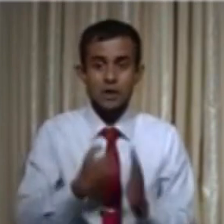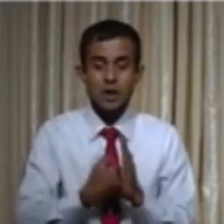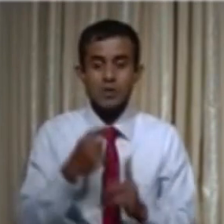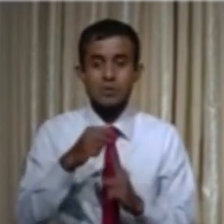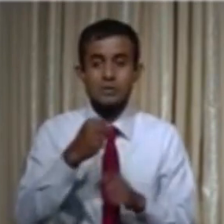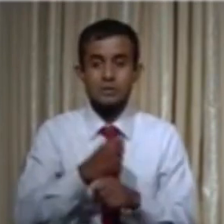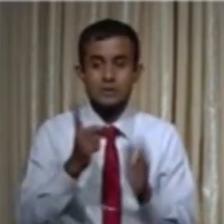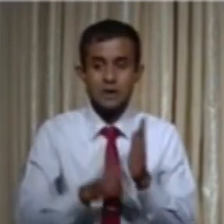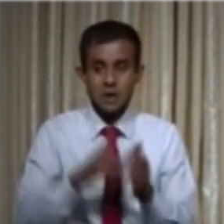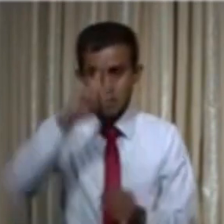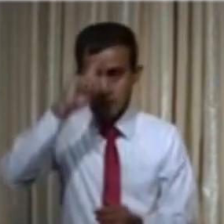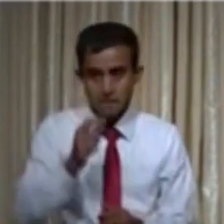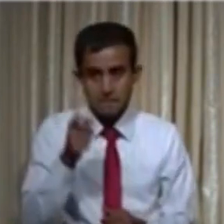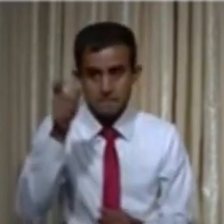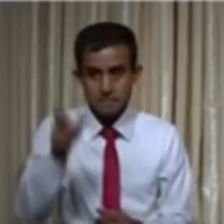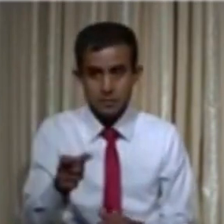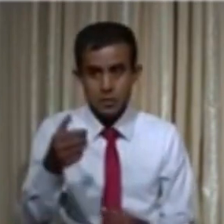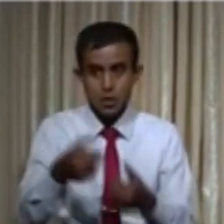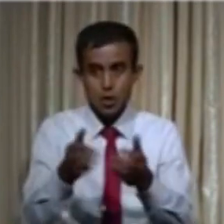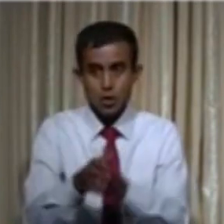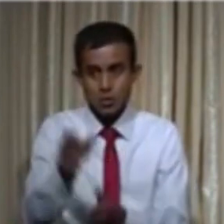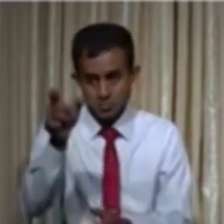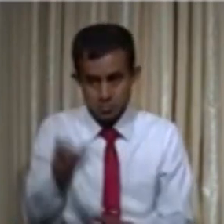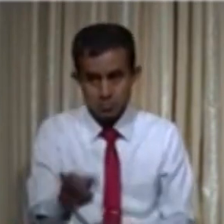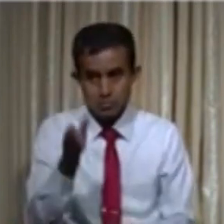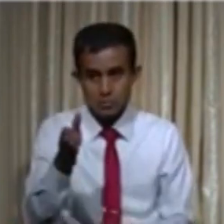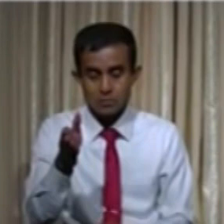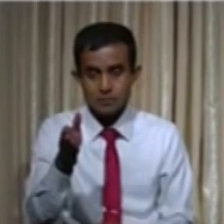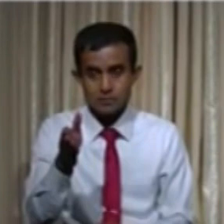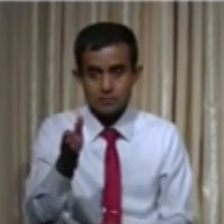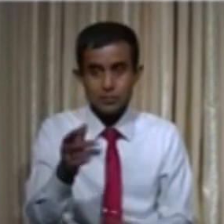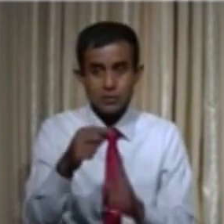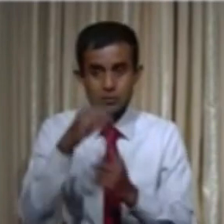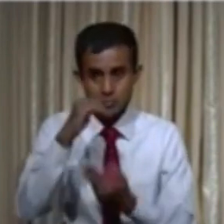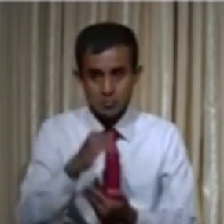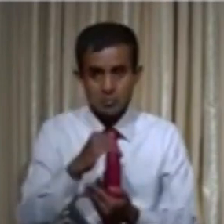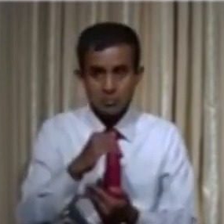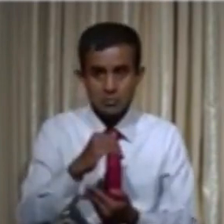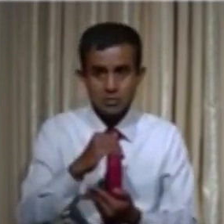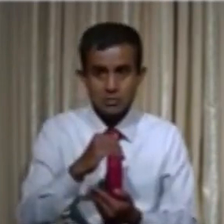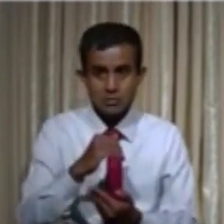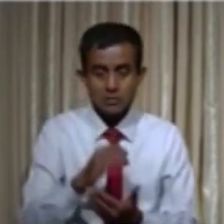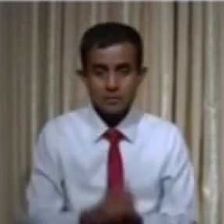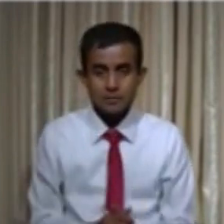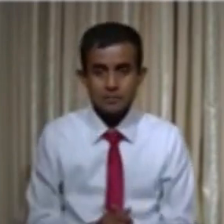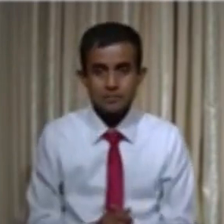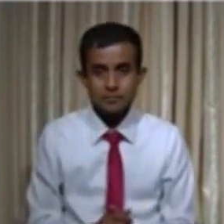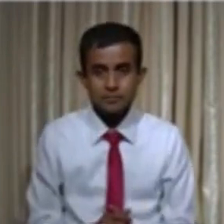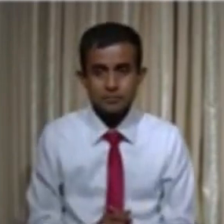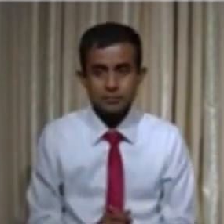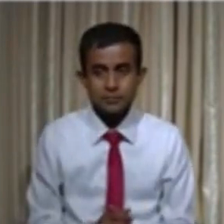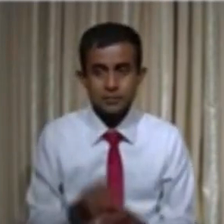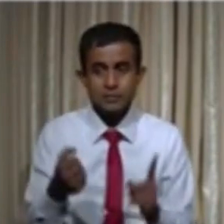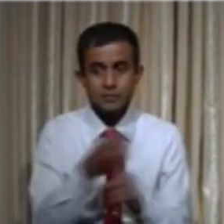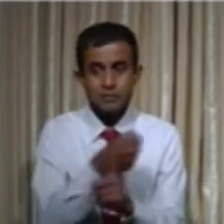in your personal influence and stature. You cannot Honourable Member, please wind this government up. To pursue the policies that